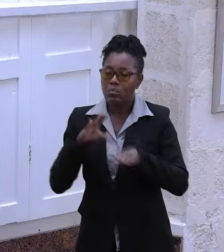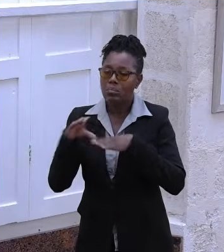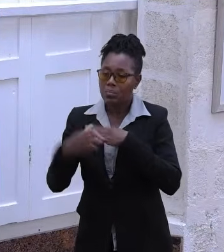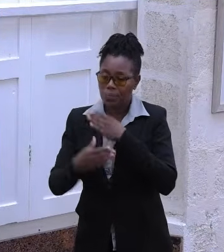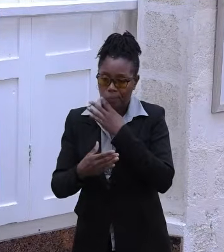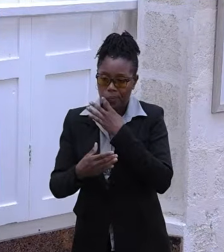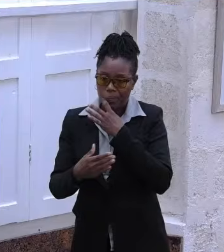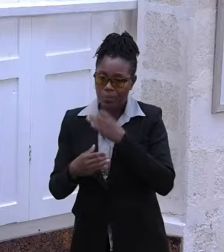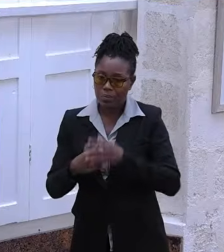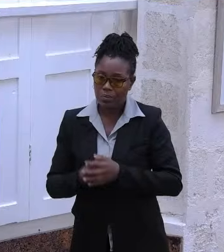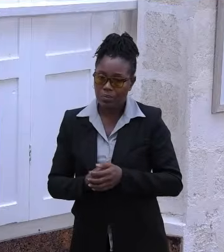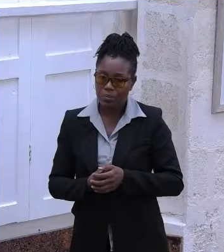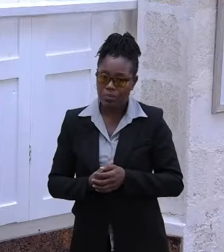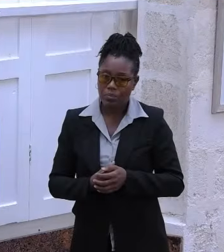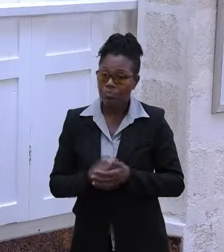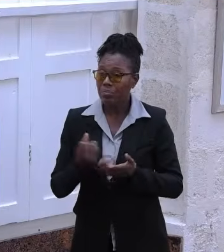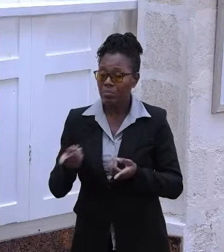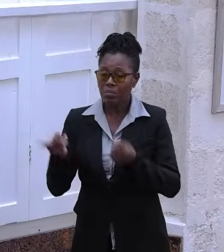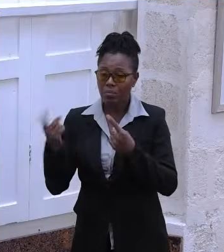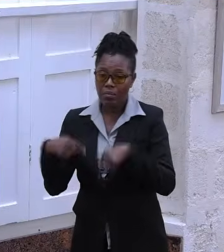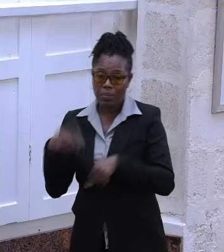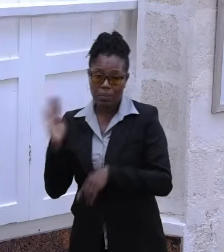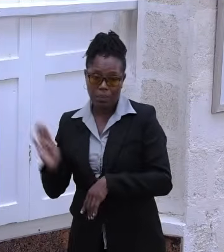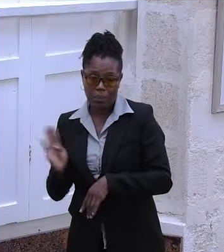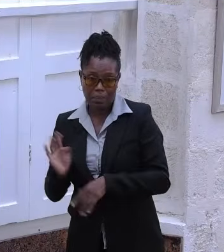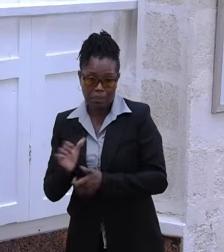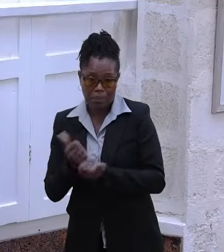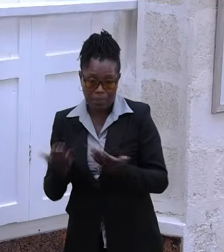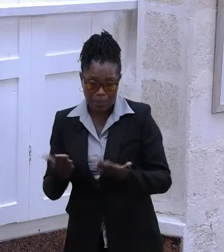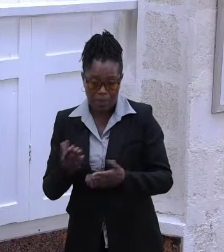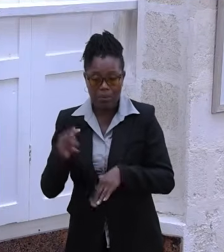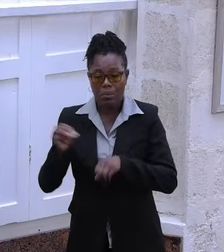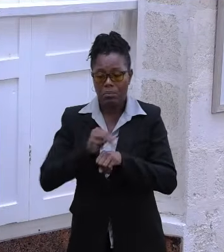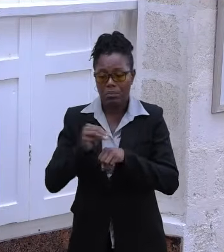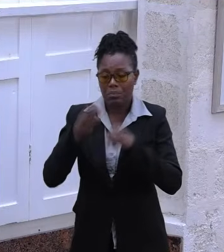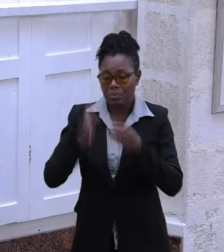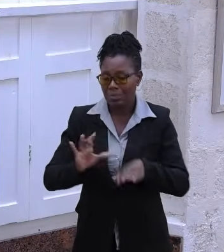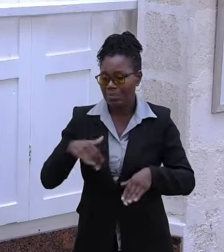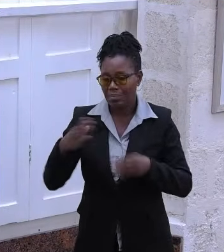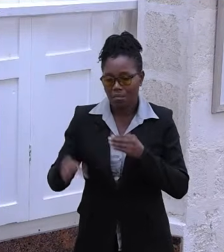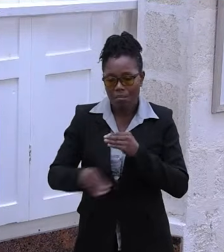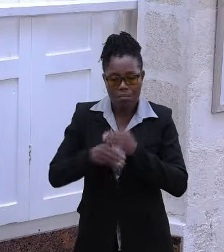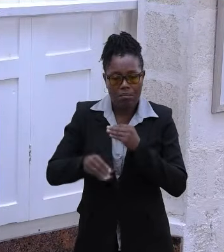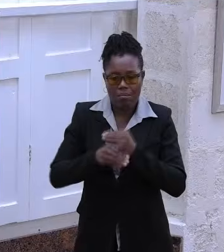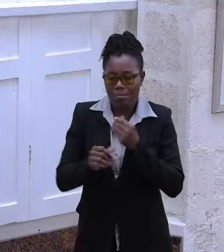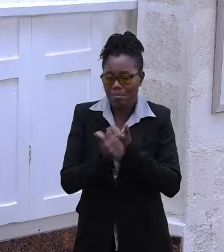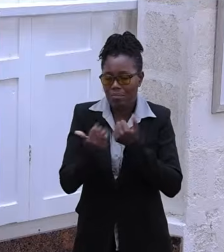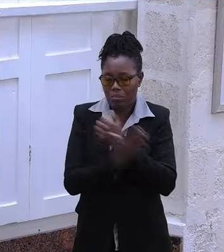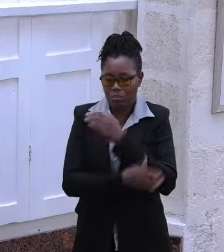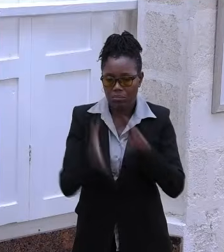come back to Parliament in any way. The minister can add any other country within CARICOM to it.